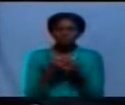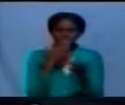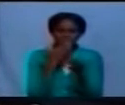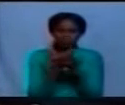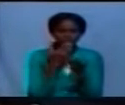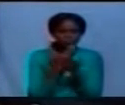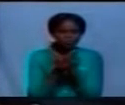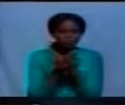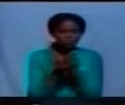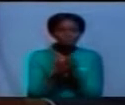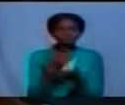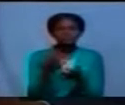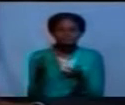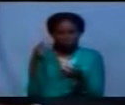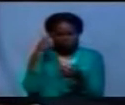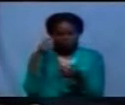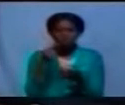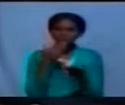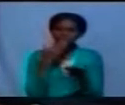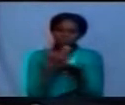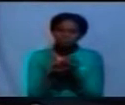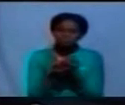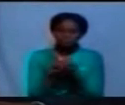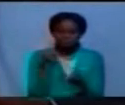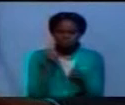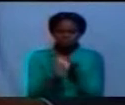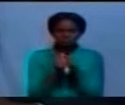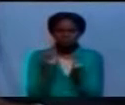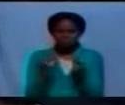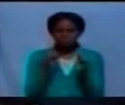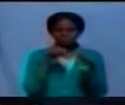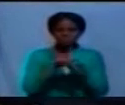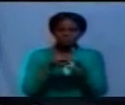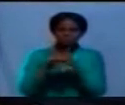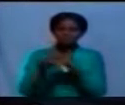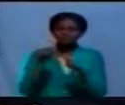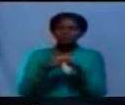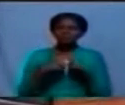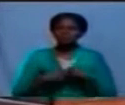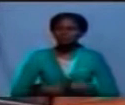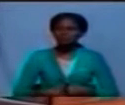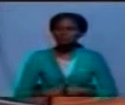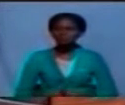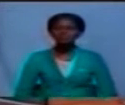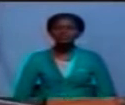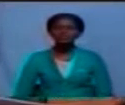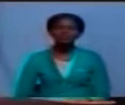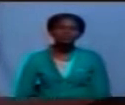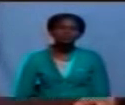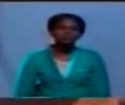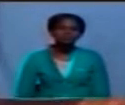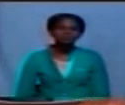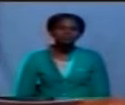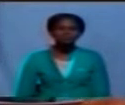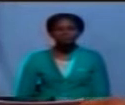suitable, products that are affordable, and which can be accessed by everyone. Banks have often been accused of probably, for